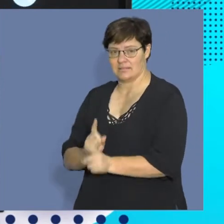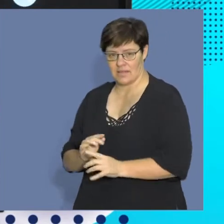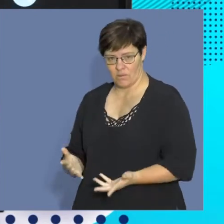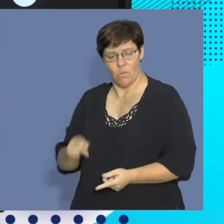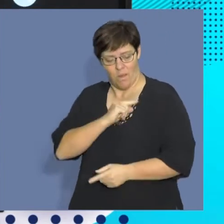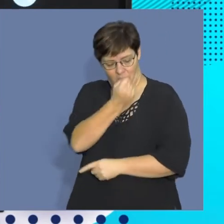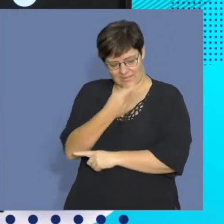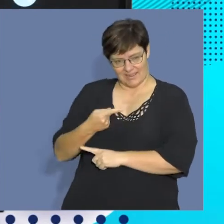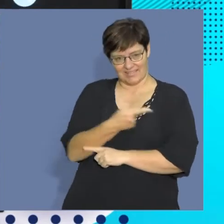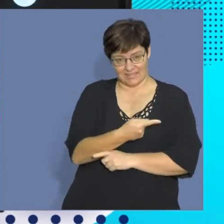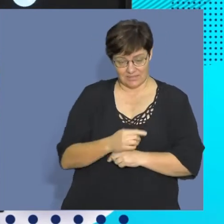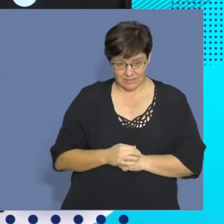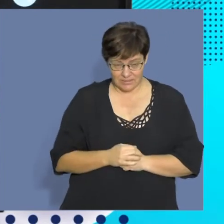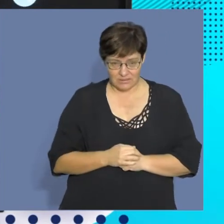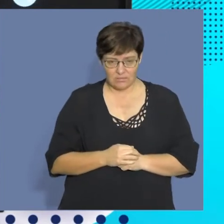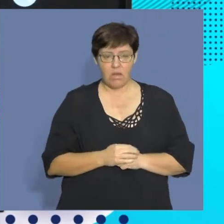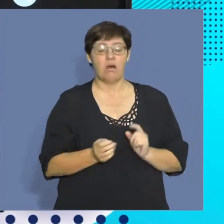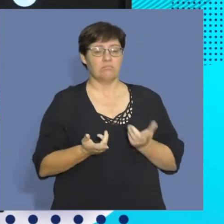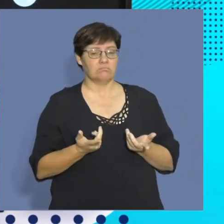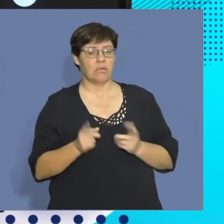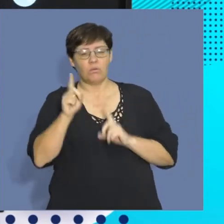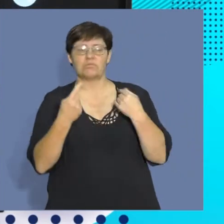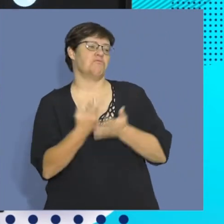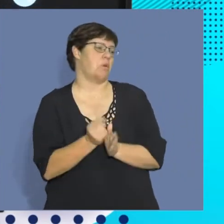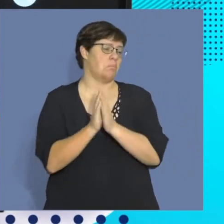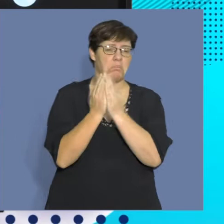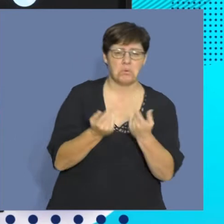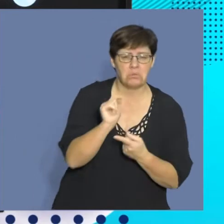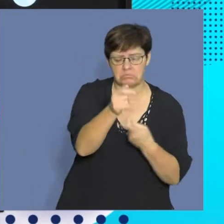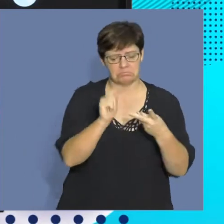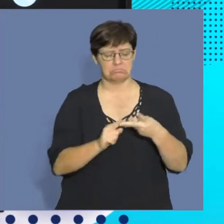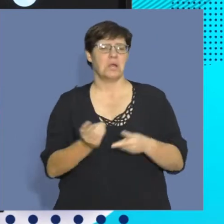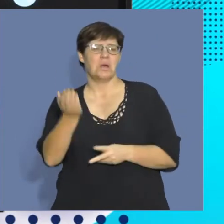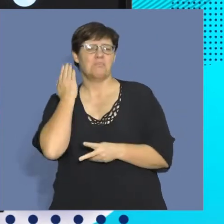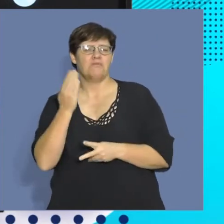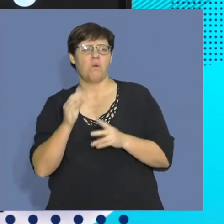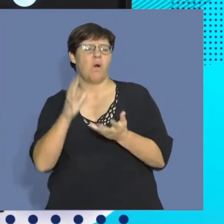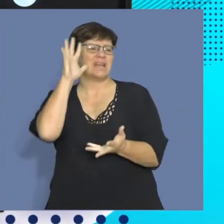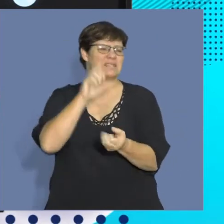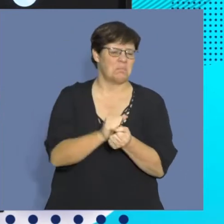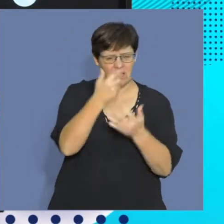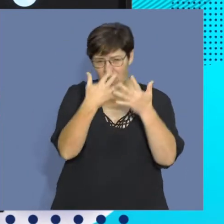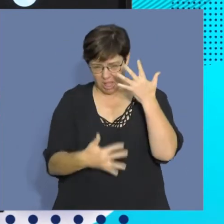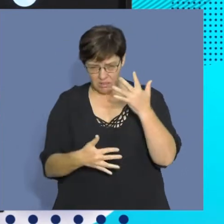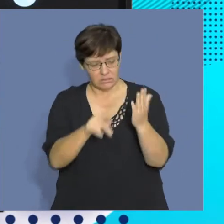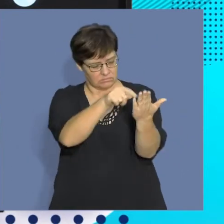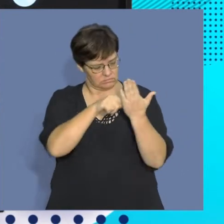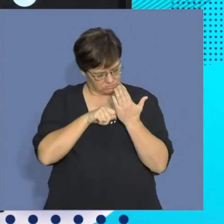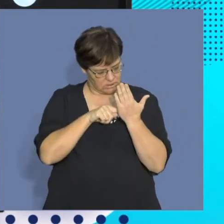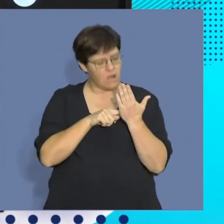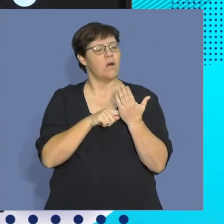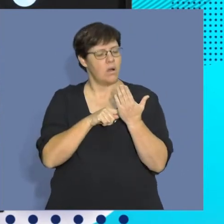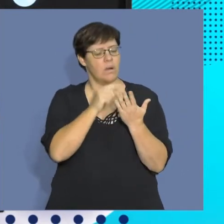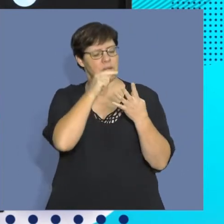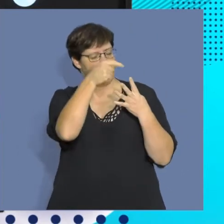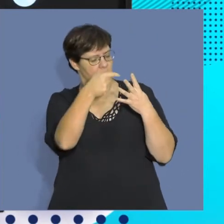able to revise, is to take some questions from your textbooks, from some assignments, and try and apply your understanding to